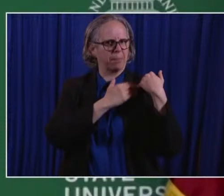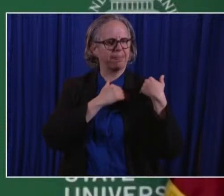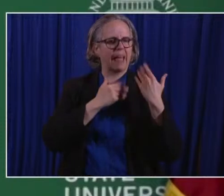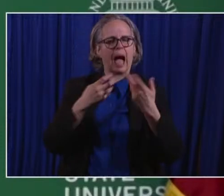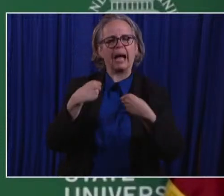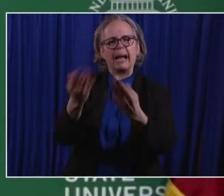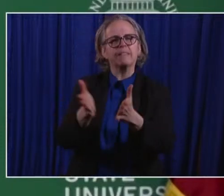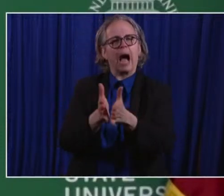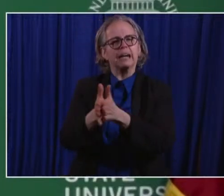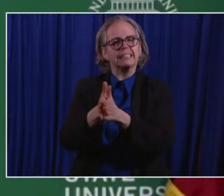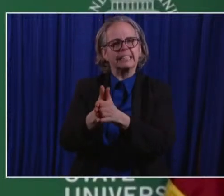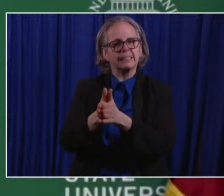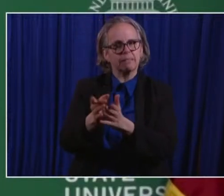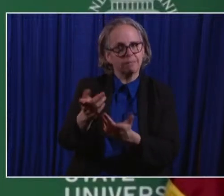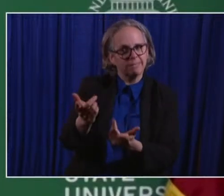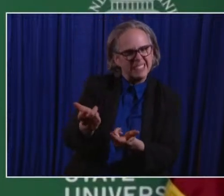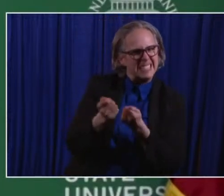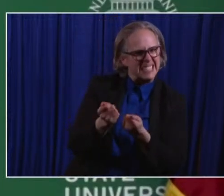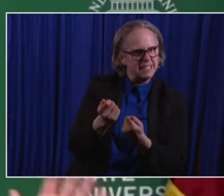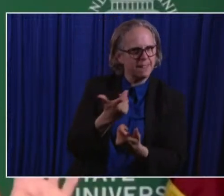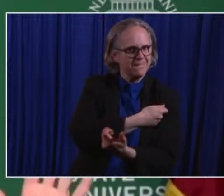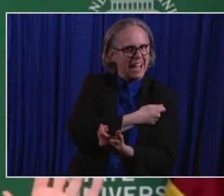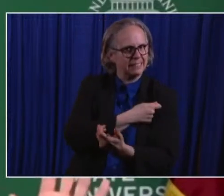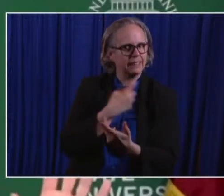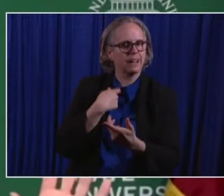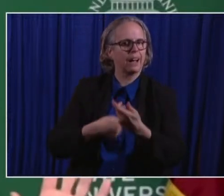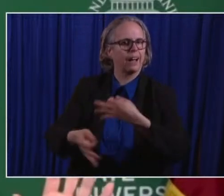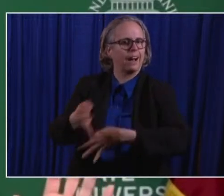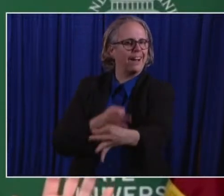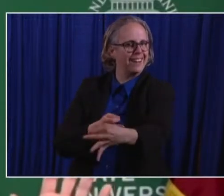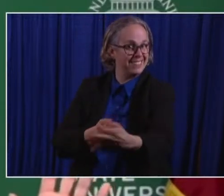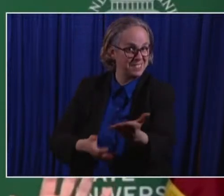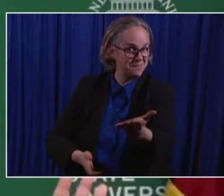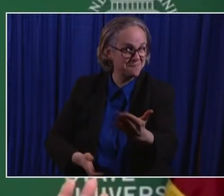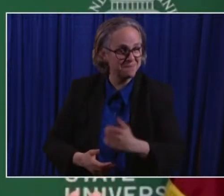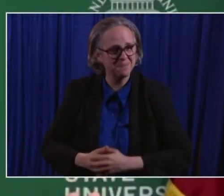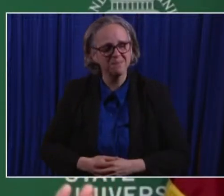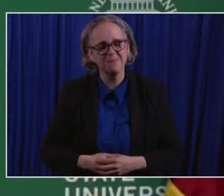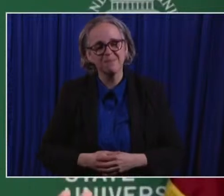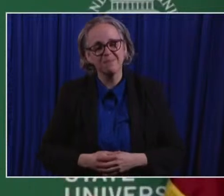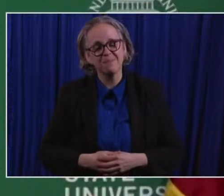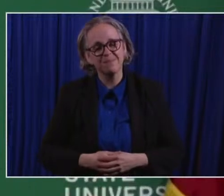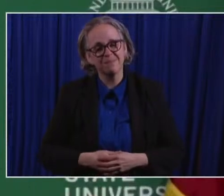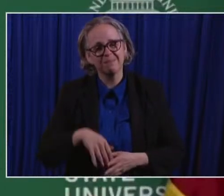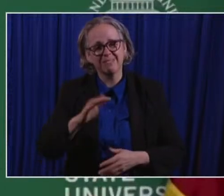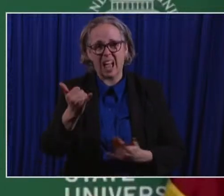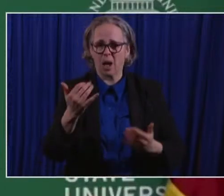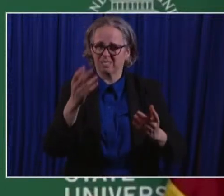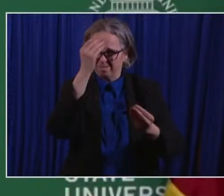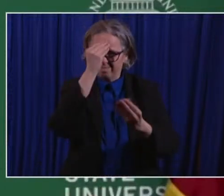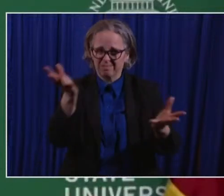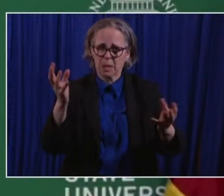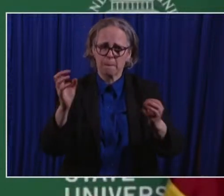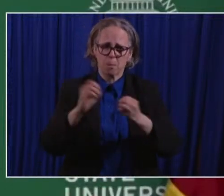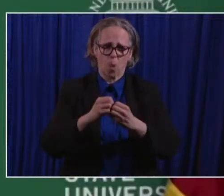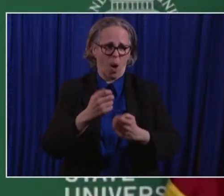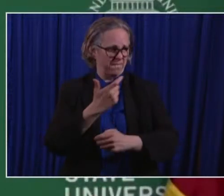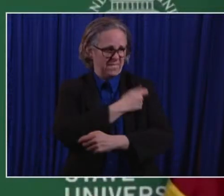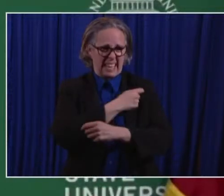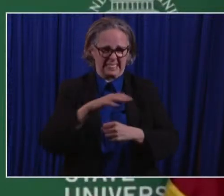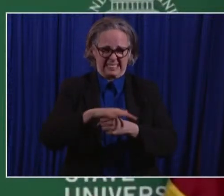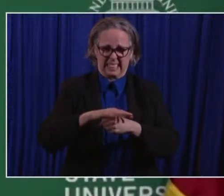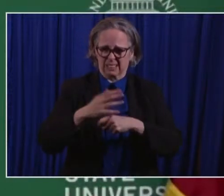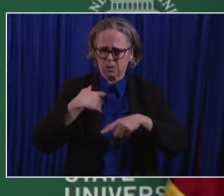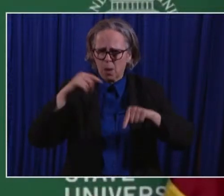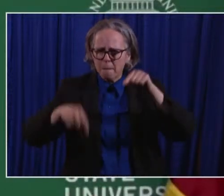phase now. We still have more sites open today than we've ever had right today. But we also